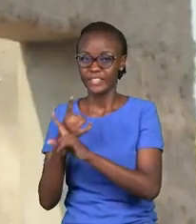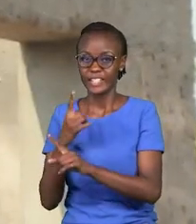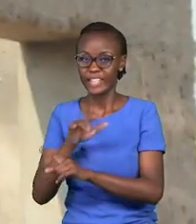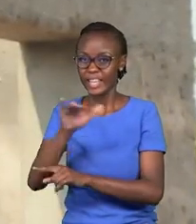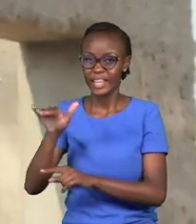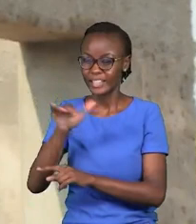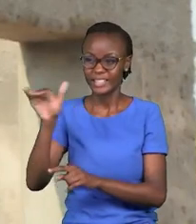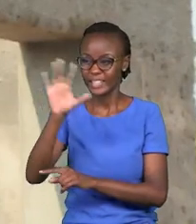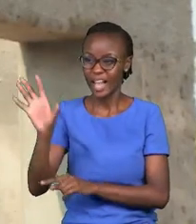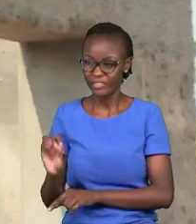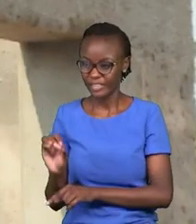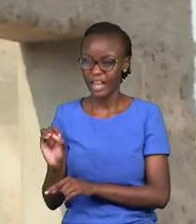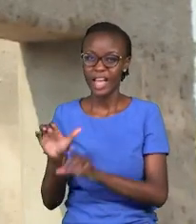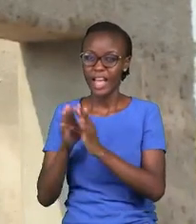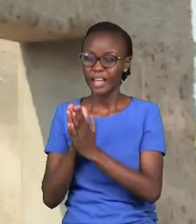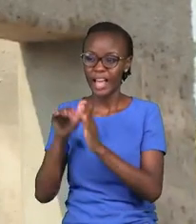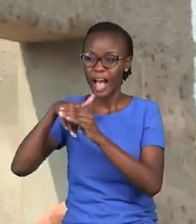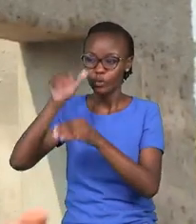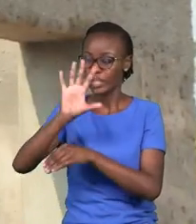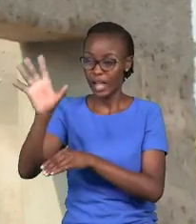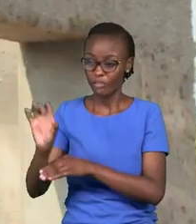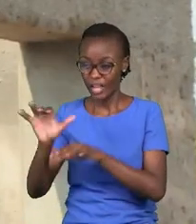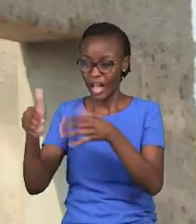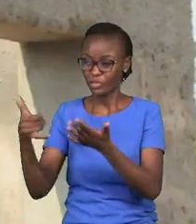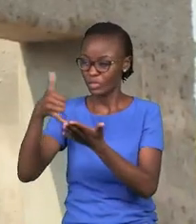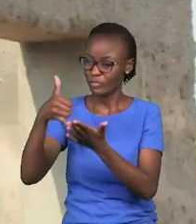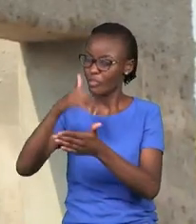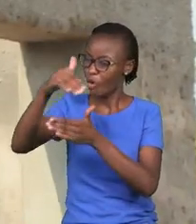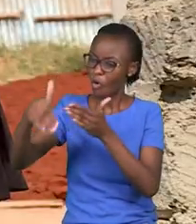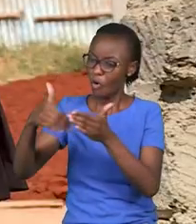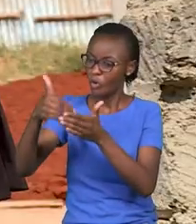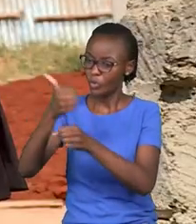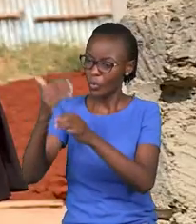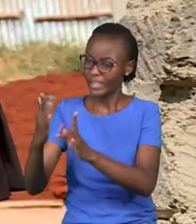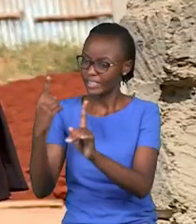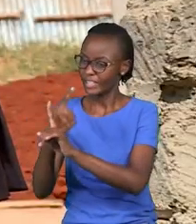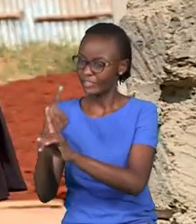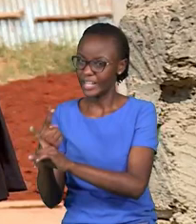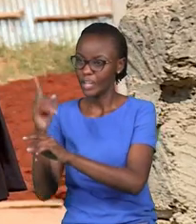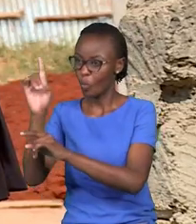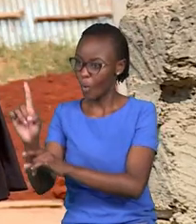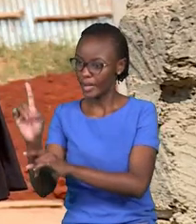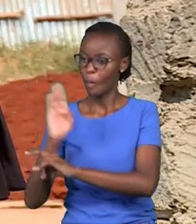region and even outside Africa in terms of how we're able to bring in all those professionals within a body and